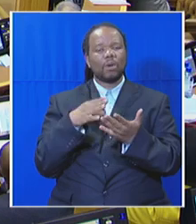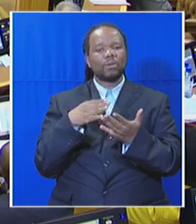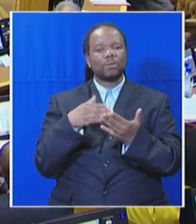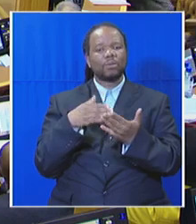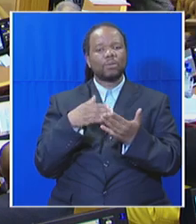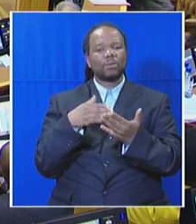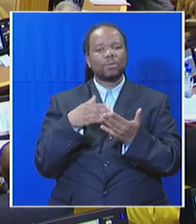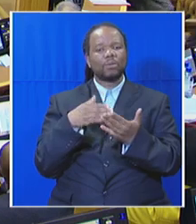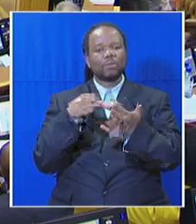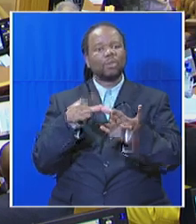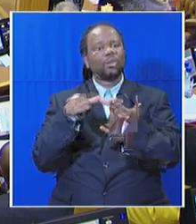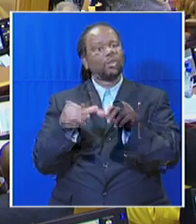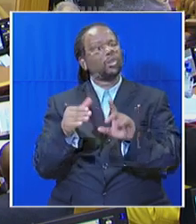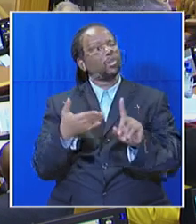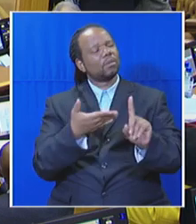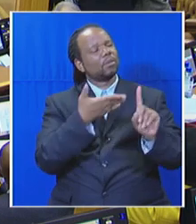Rapid with the soya.